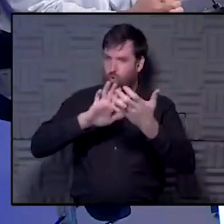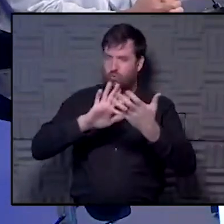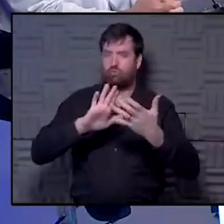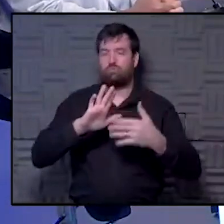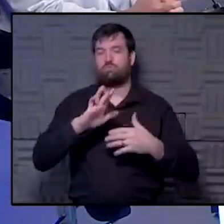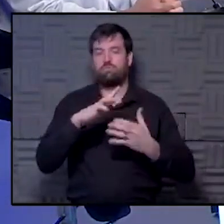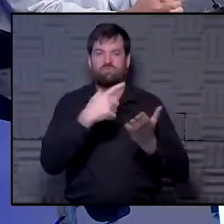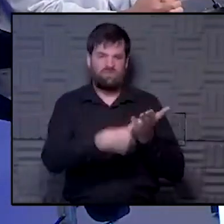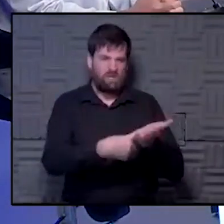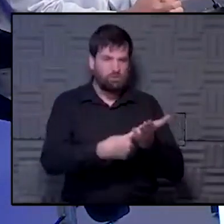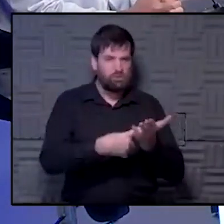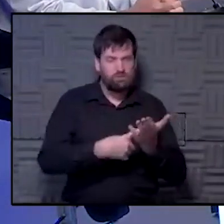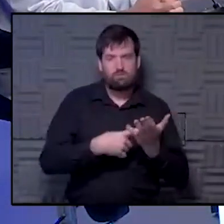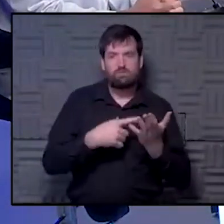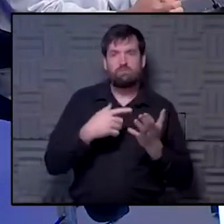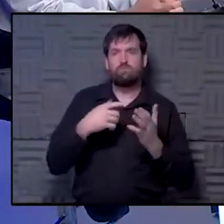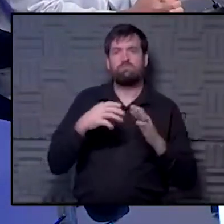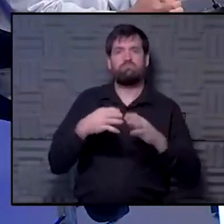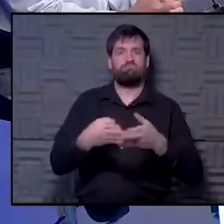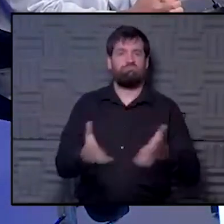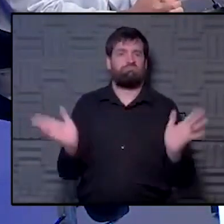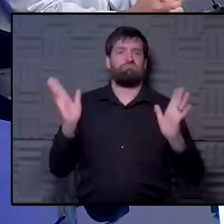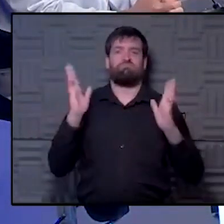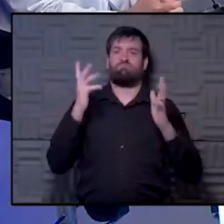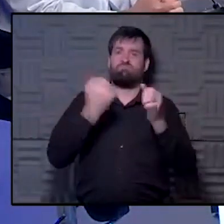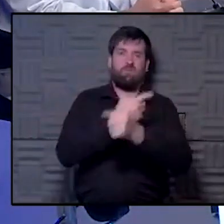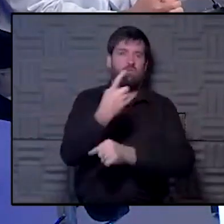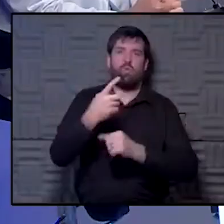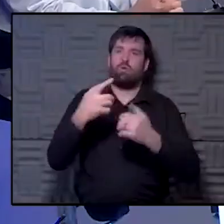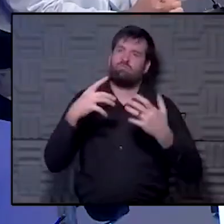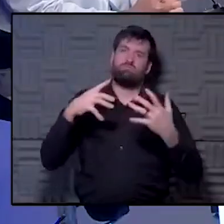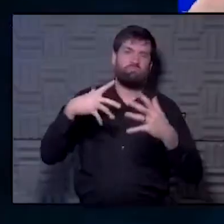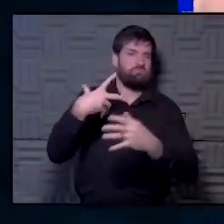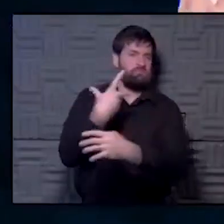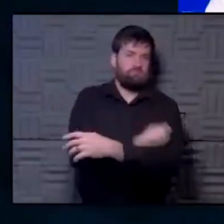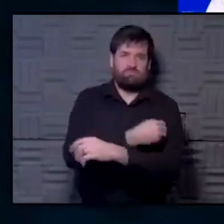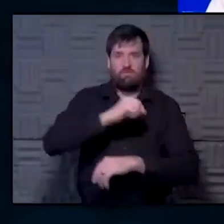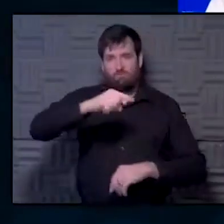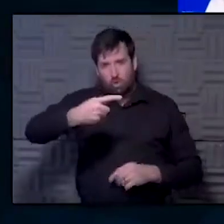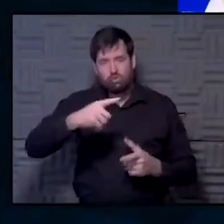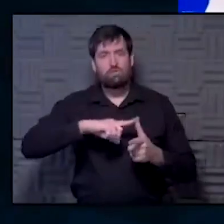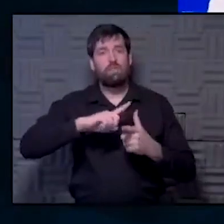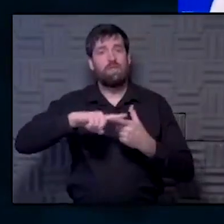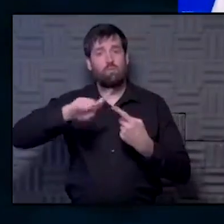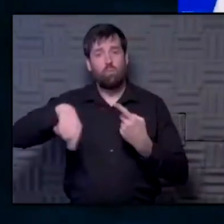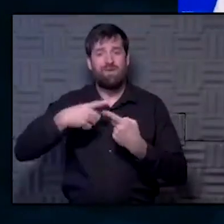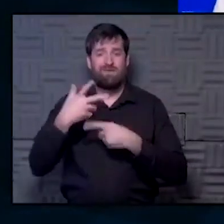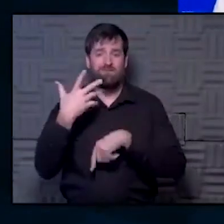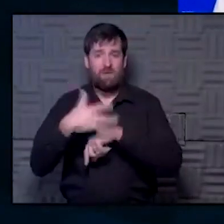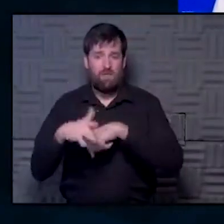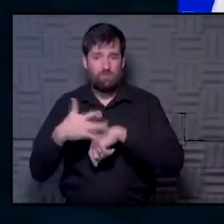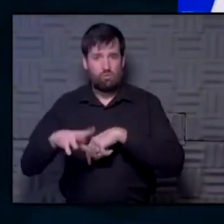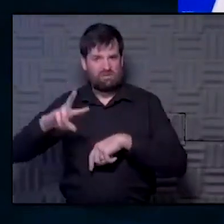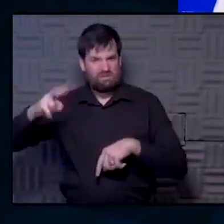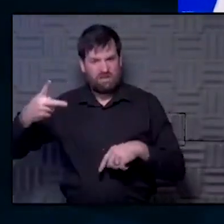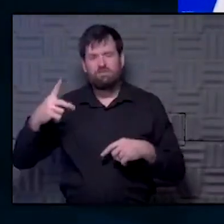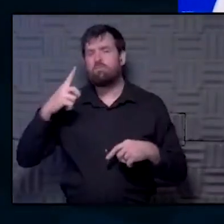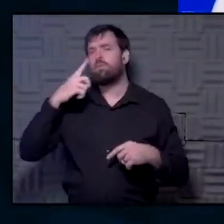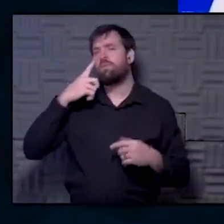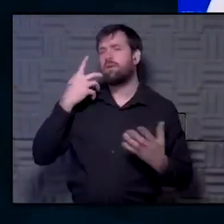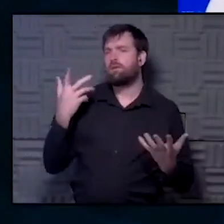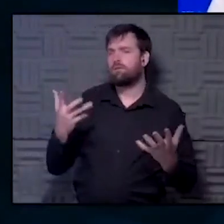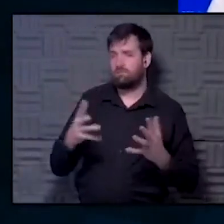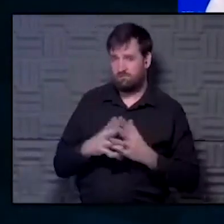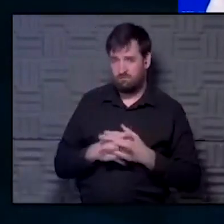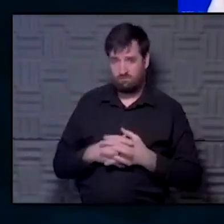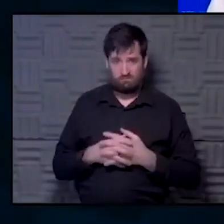discussion on Hawkeye. There's been discussion about opening it up and just everybody getting their first dose, and then you'll get your second dose whenever it's available, et cetera. What do you guys think about that? And